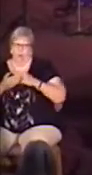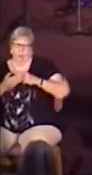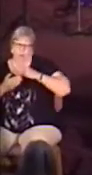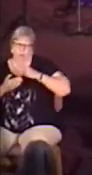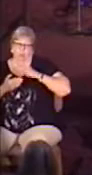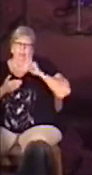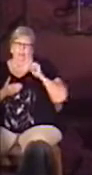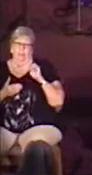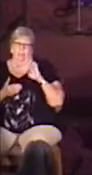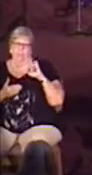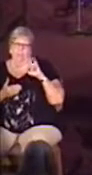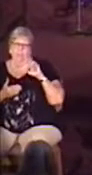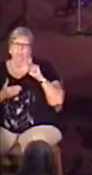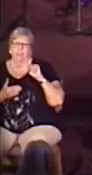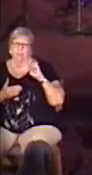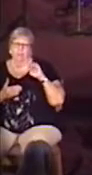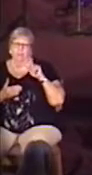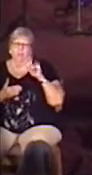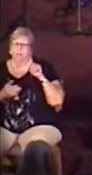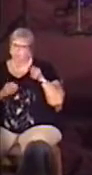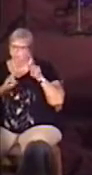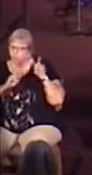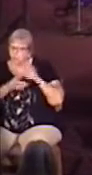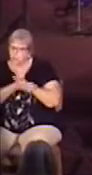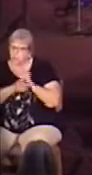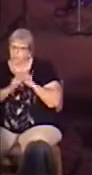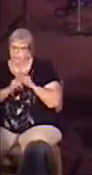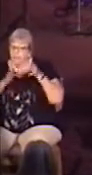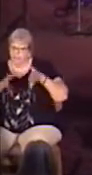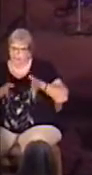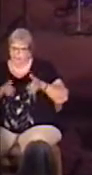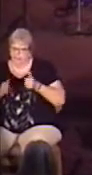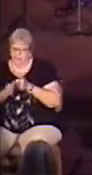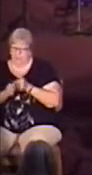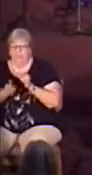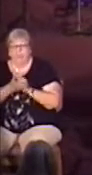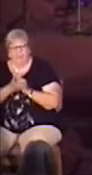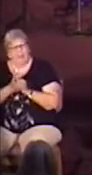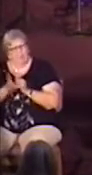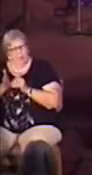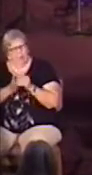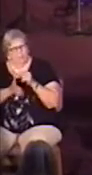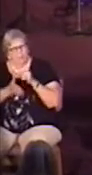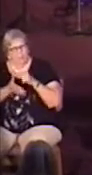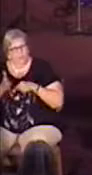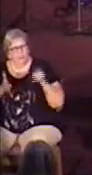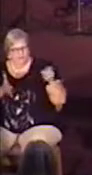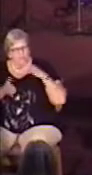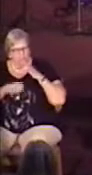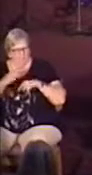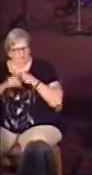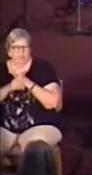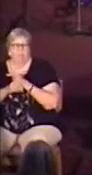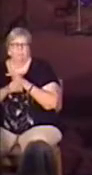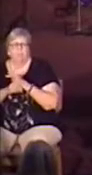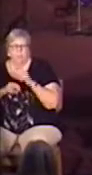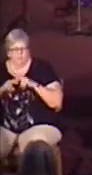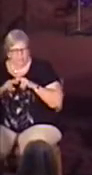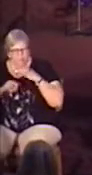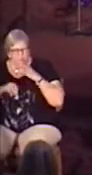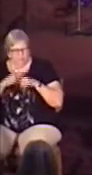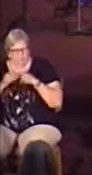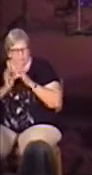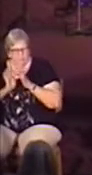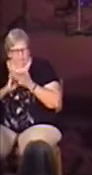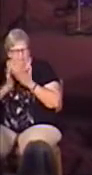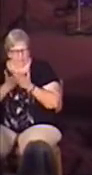if you watch movies like Left Behind or things like that, that's often the portrayal of where he's coming from. And so we're sitting down and we're talking about the